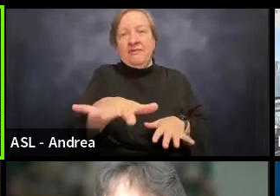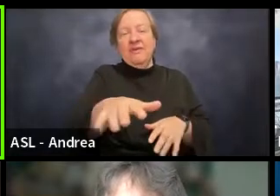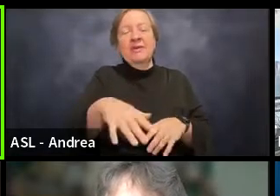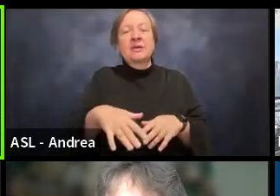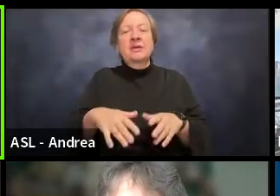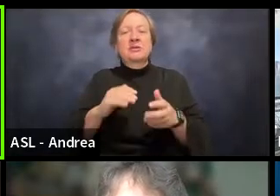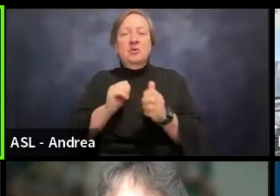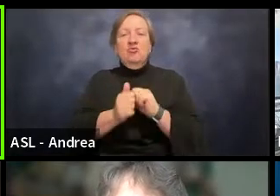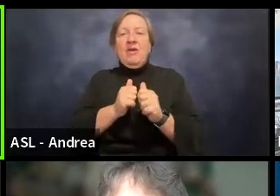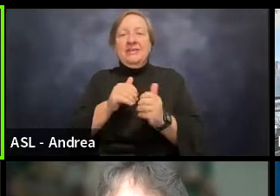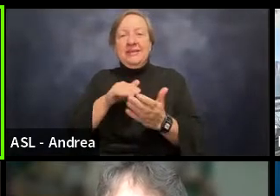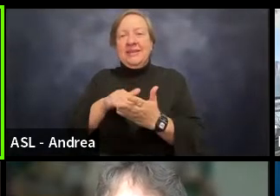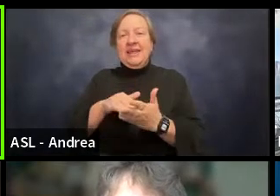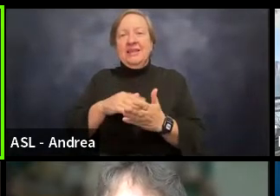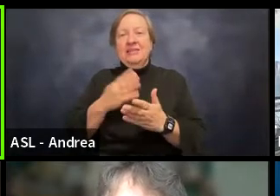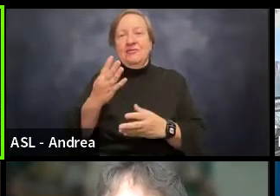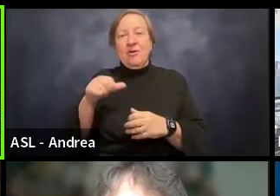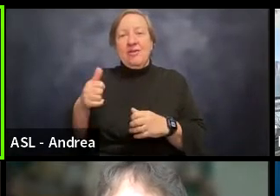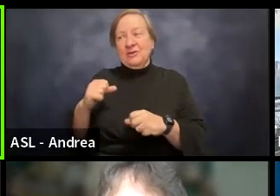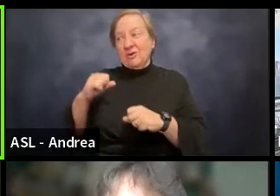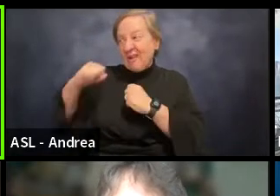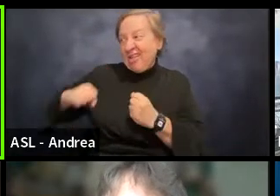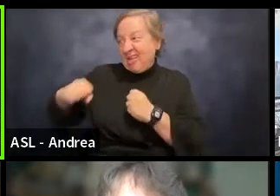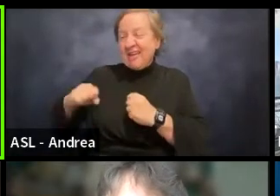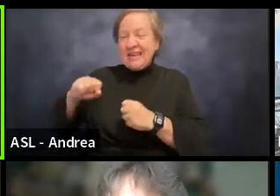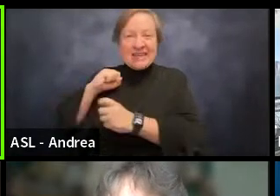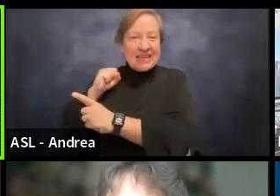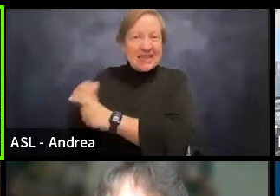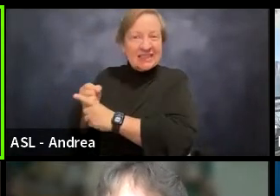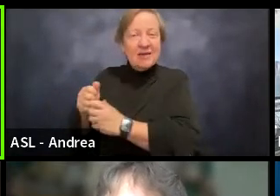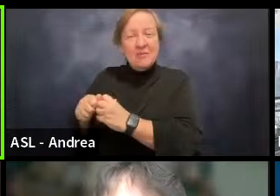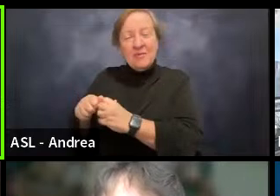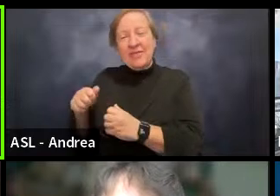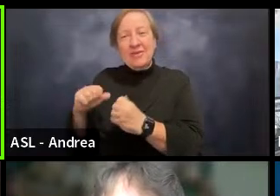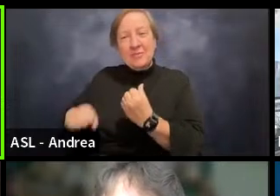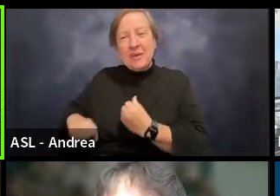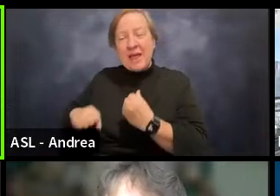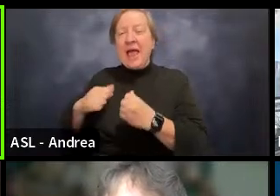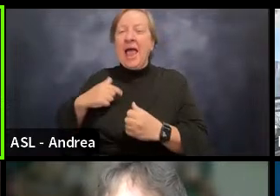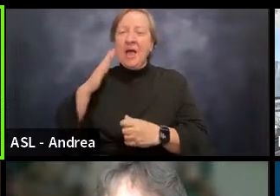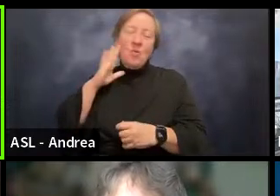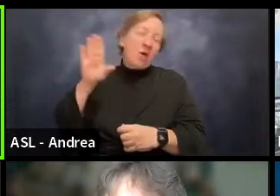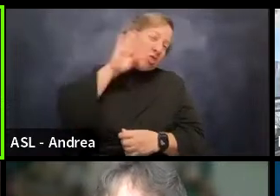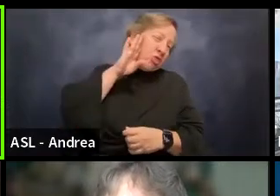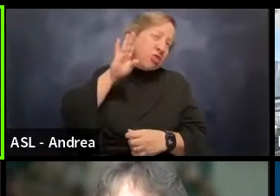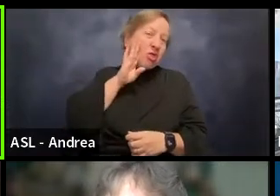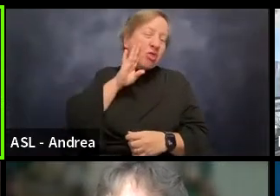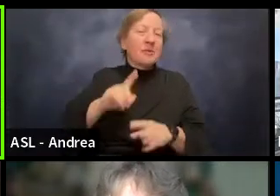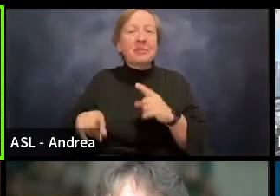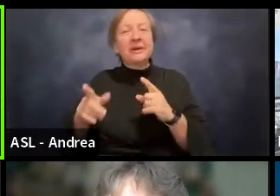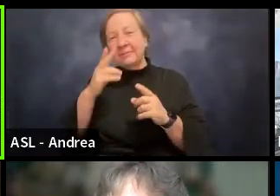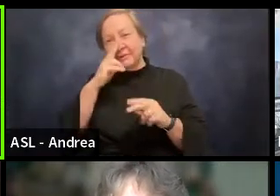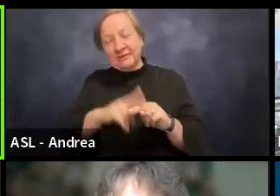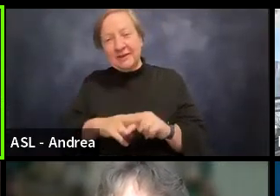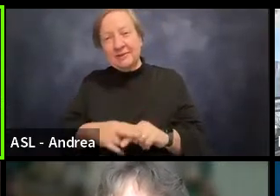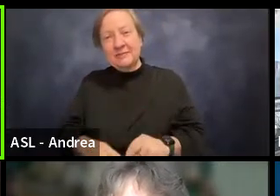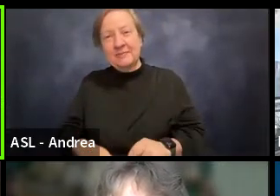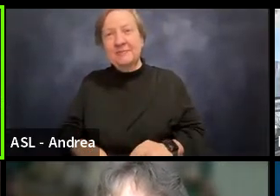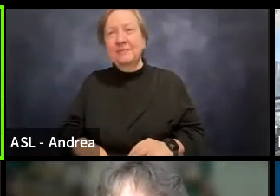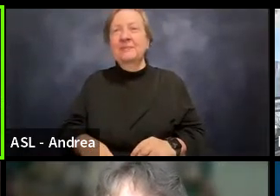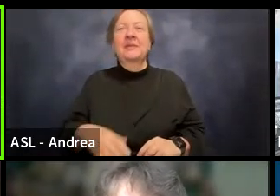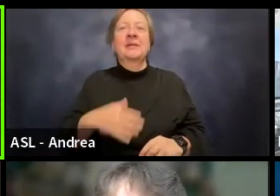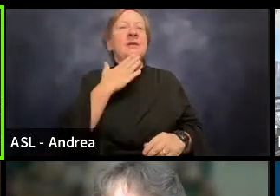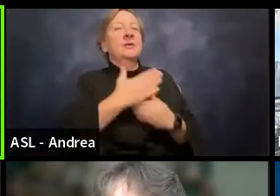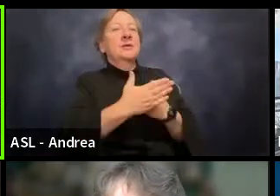so you're kind of beating them up with your paddle. I'd lose, I'd get bruised, but it would be fun. So. Morning,